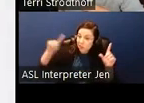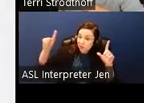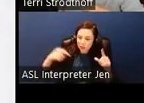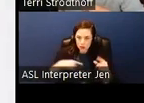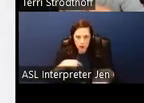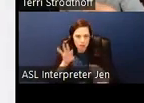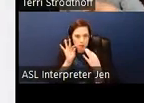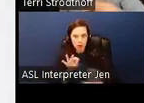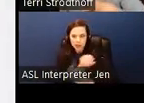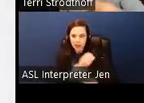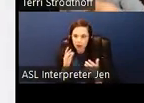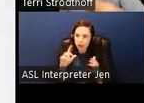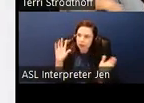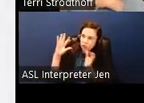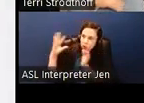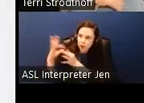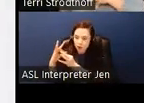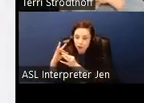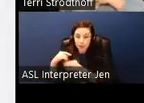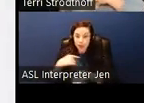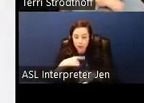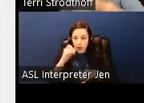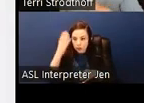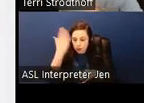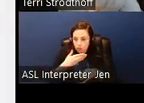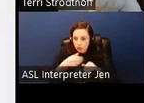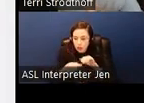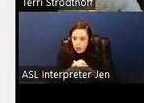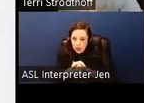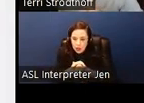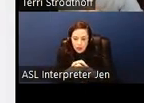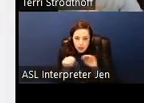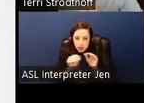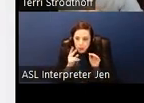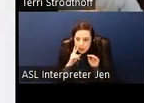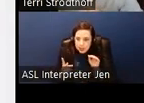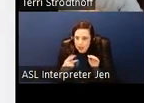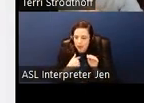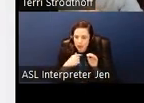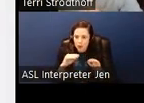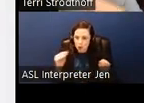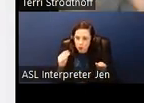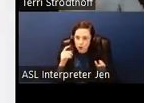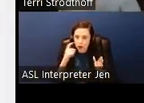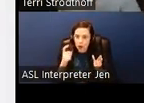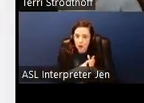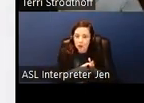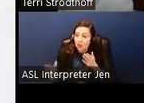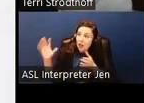do? Do I need to be invisible, hide, nobody see me, nobody be aware of me, clingy